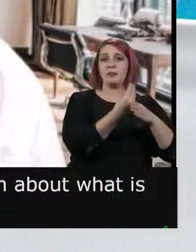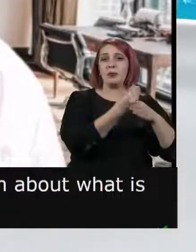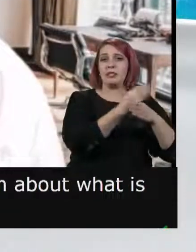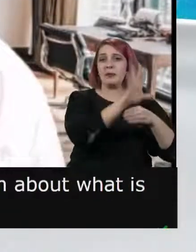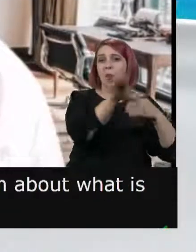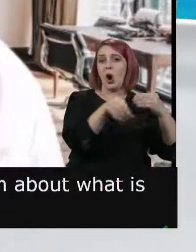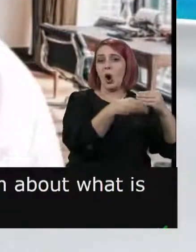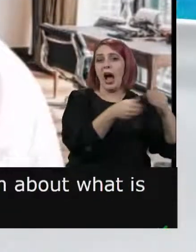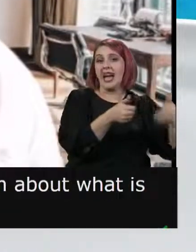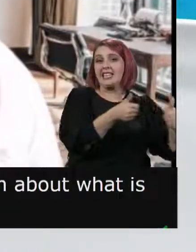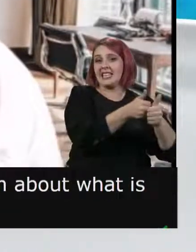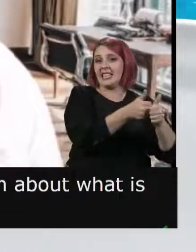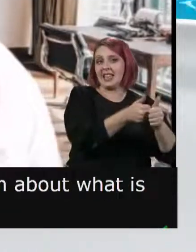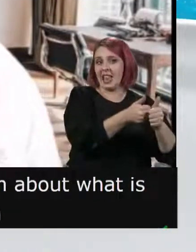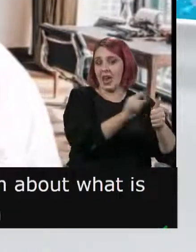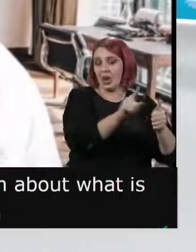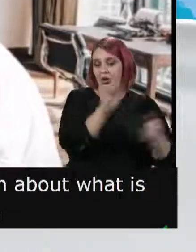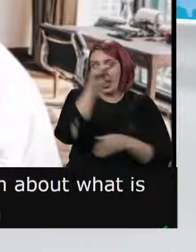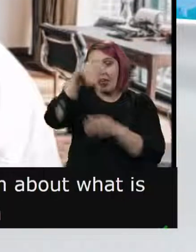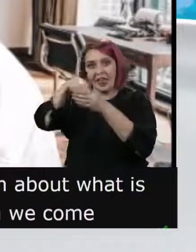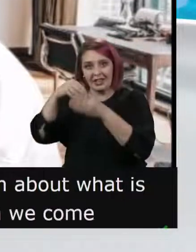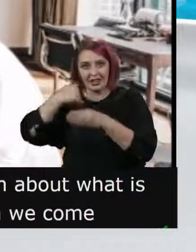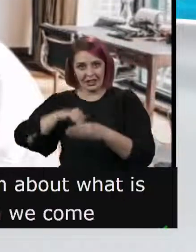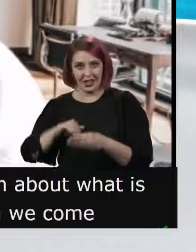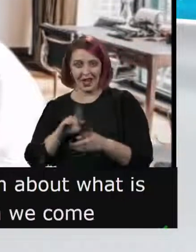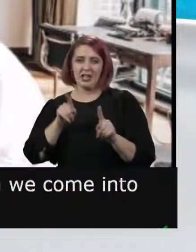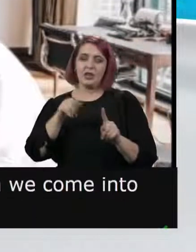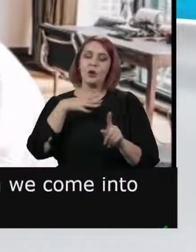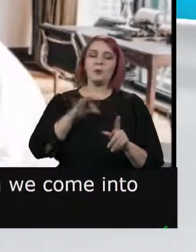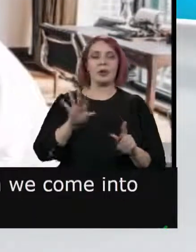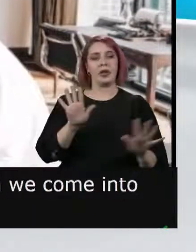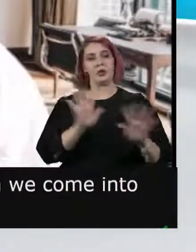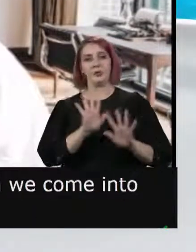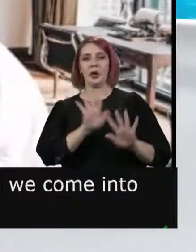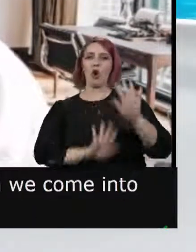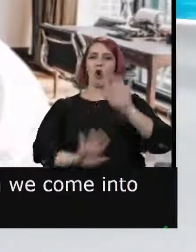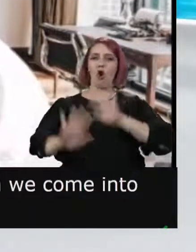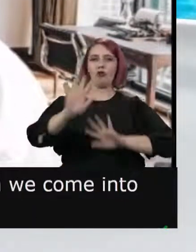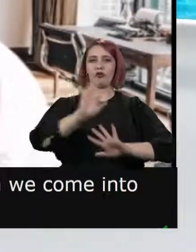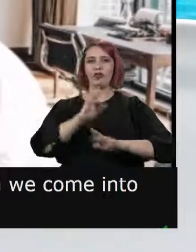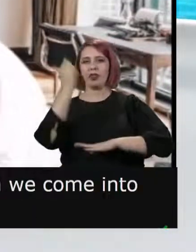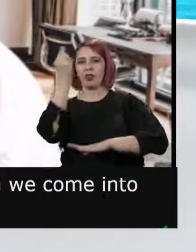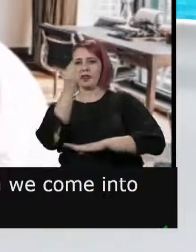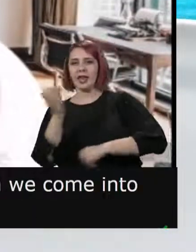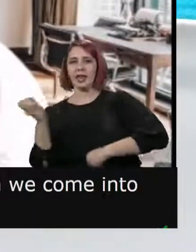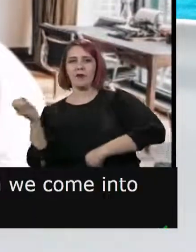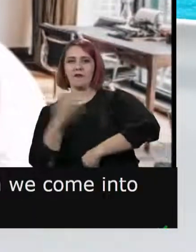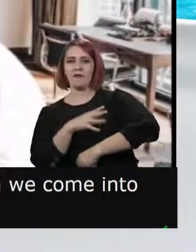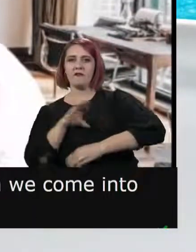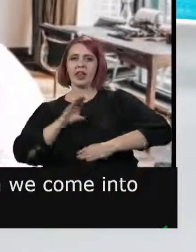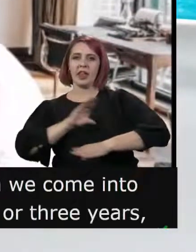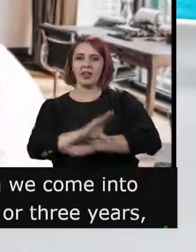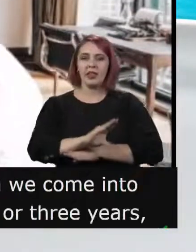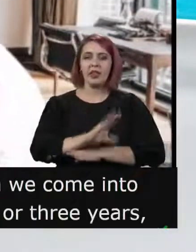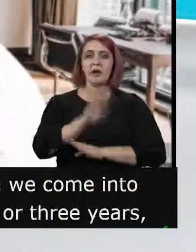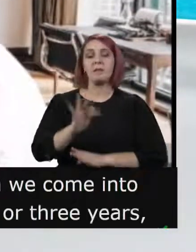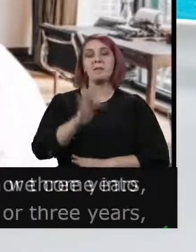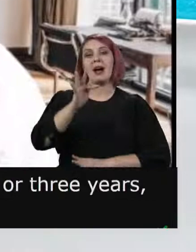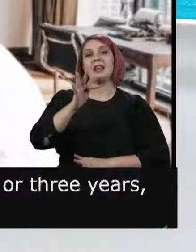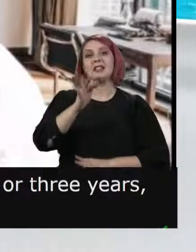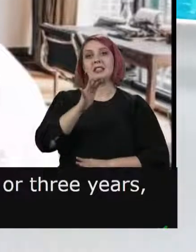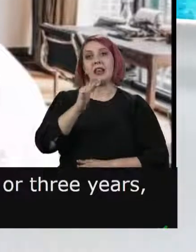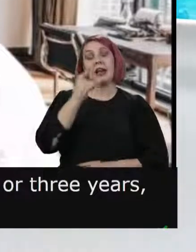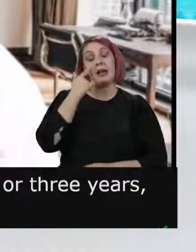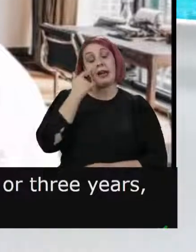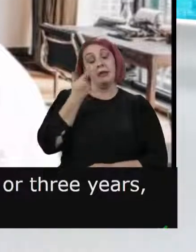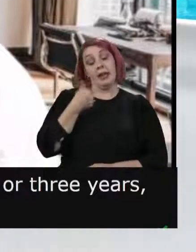we come into design, funding, and provision, over the next 2 or 3 years, we're going to need to move away from thinking about the